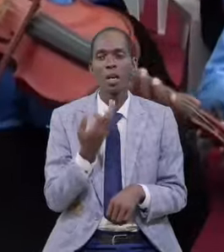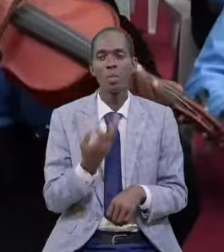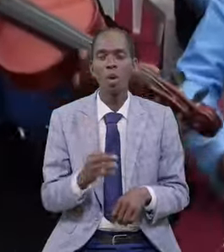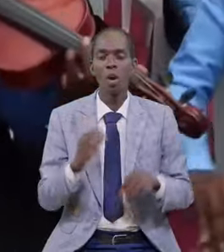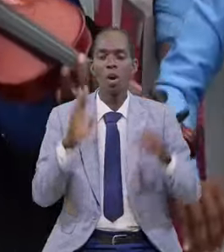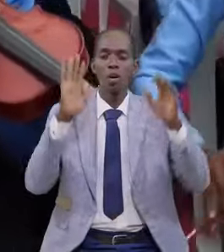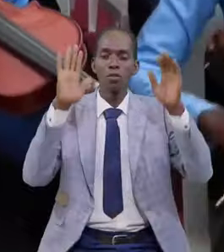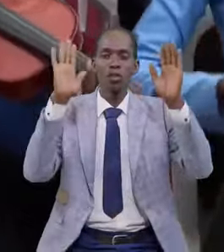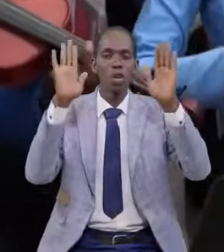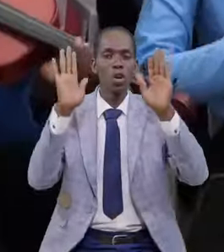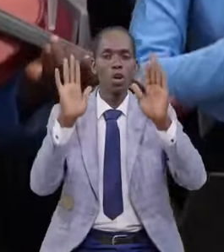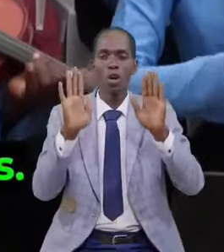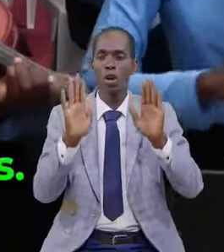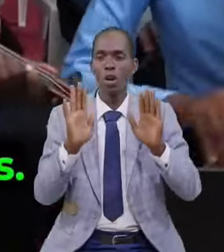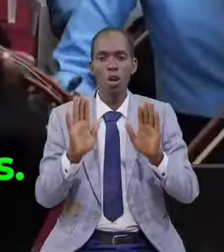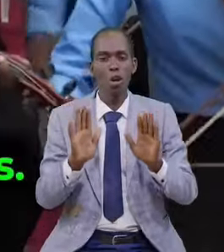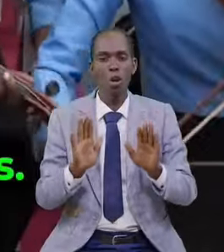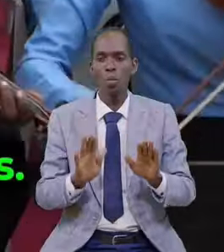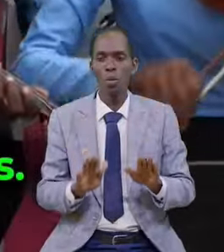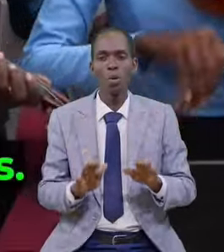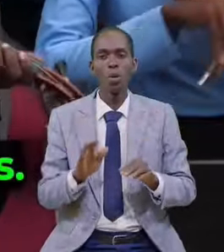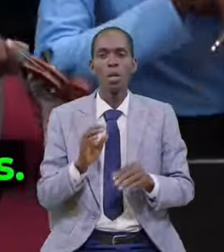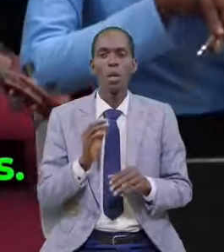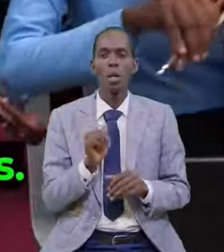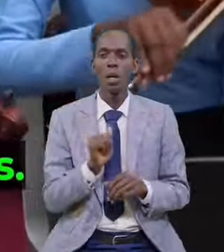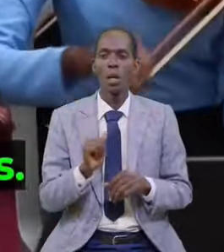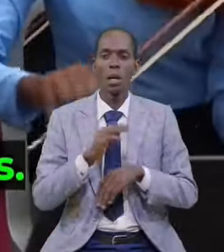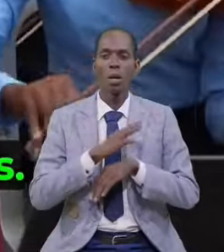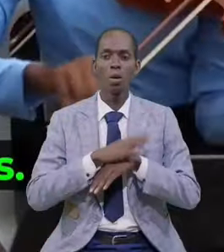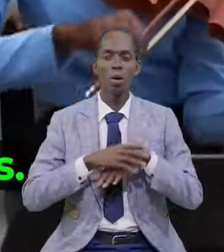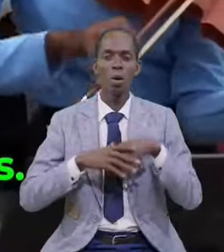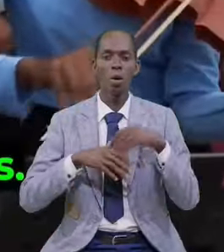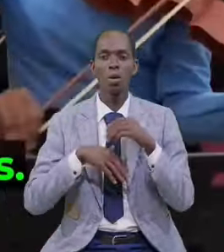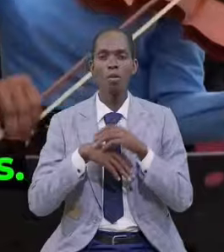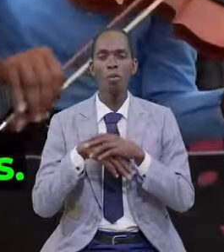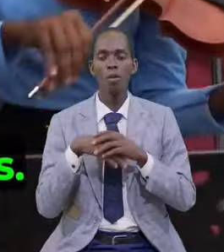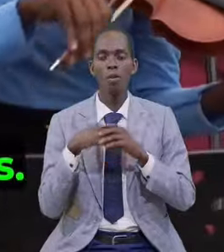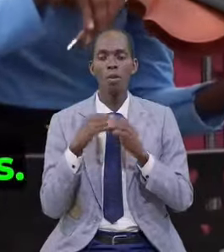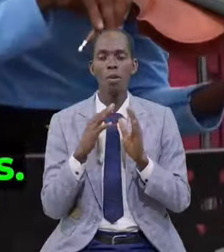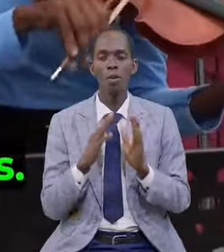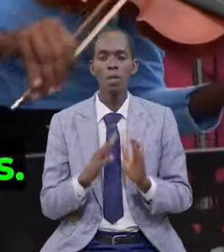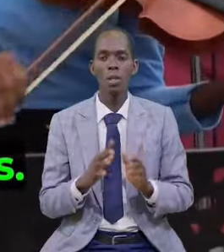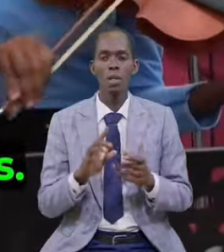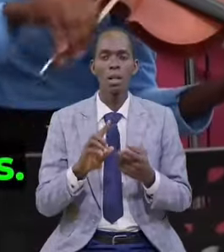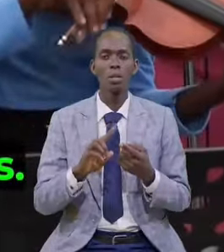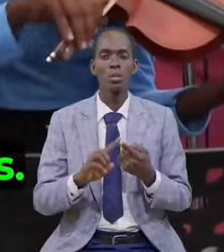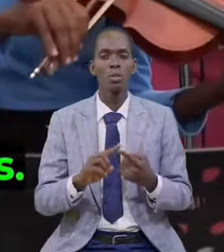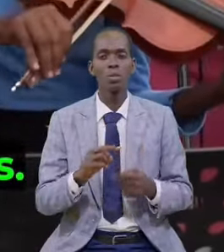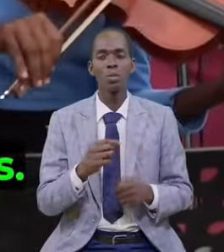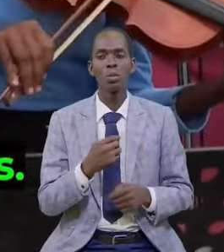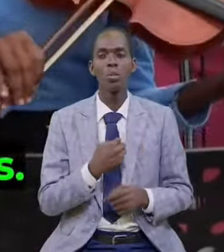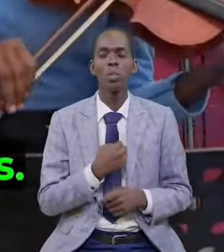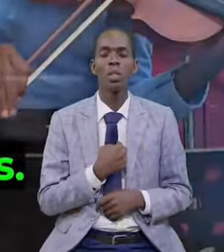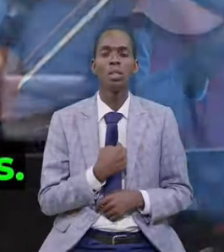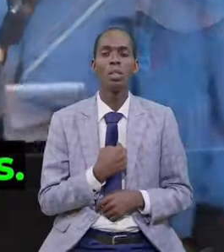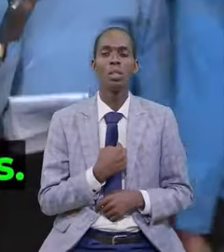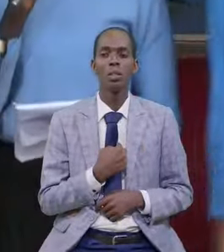of trou I comfor to